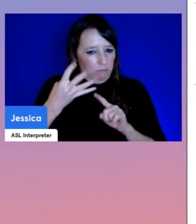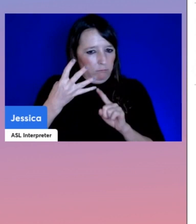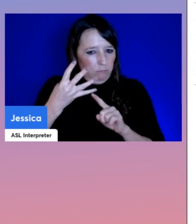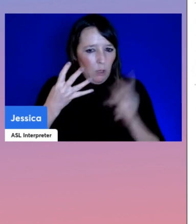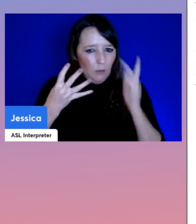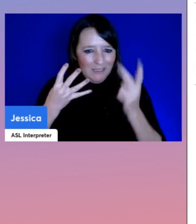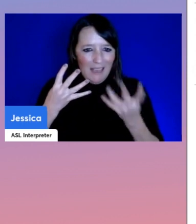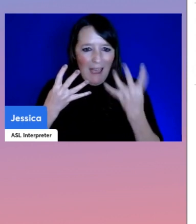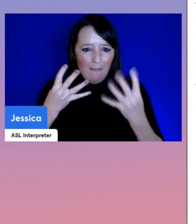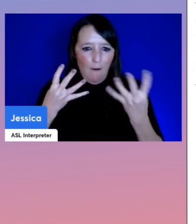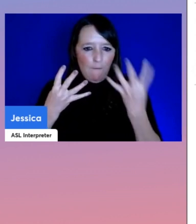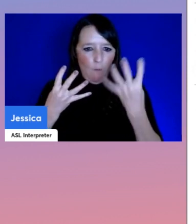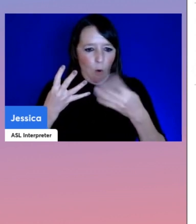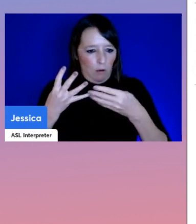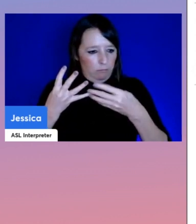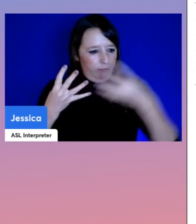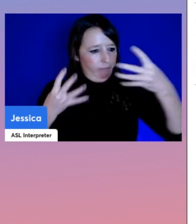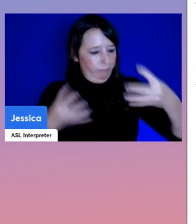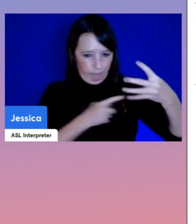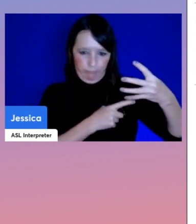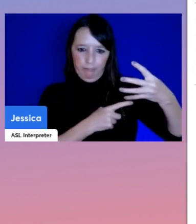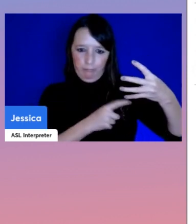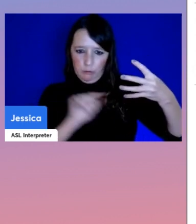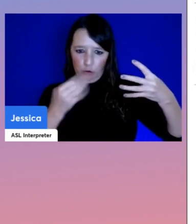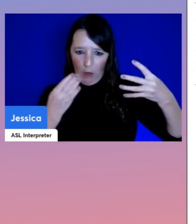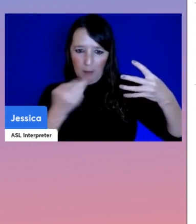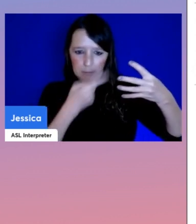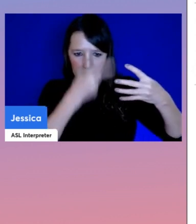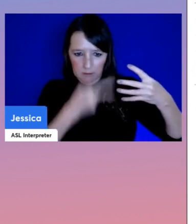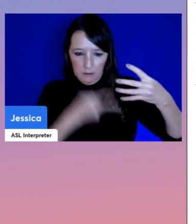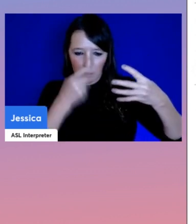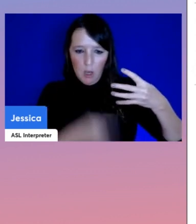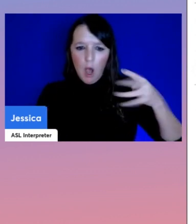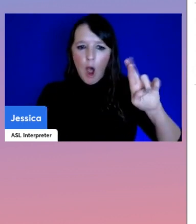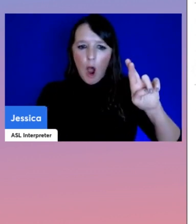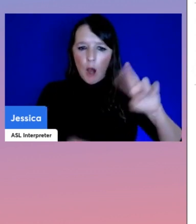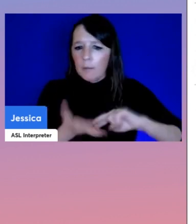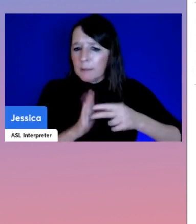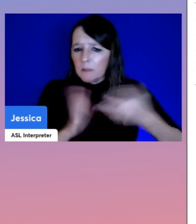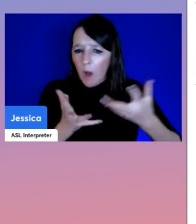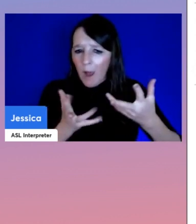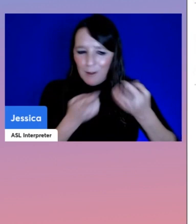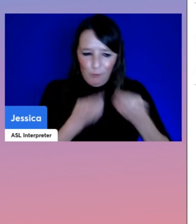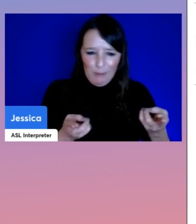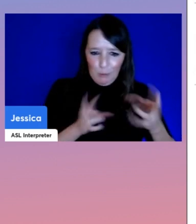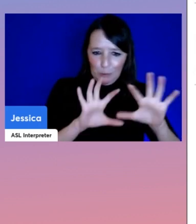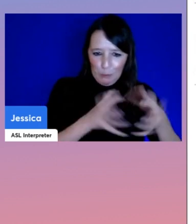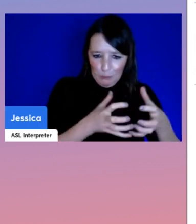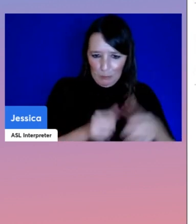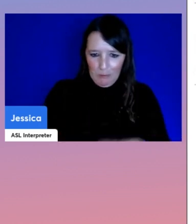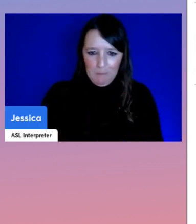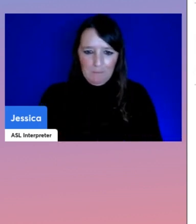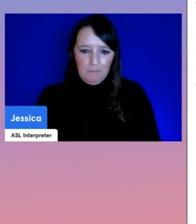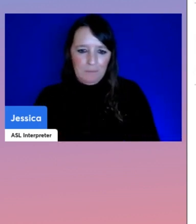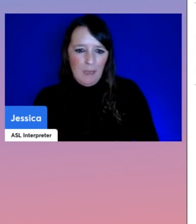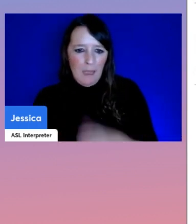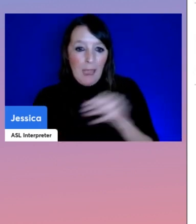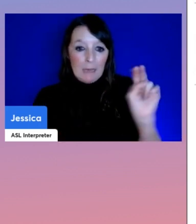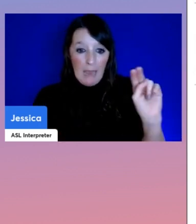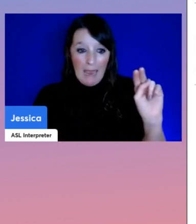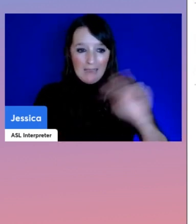4 different jobs. So the R here stands for resource group and the N stands for network module,